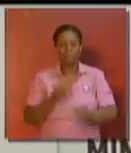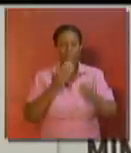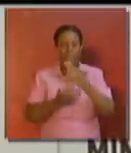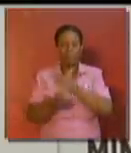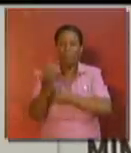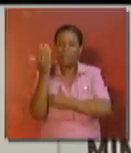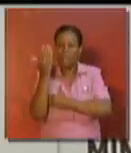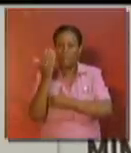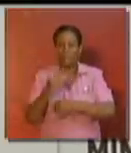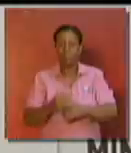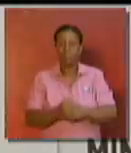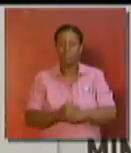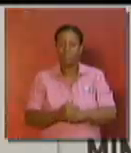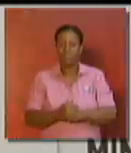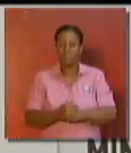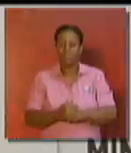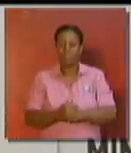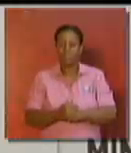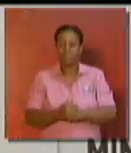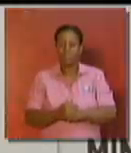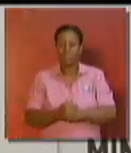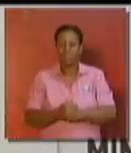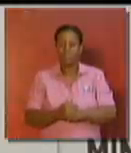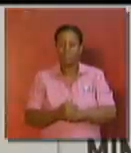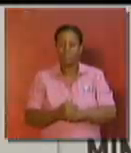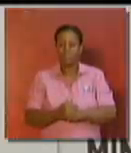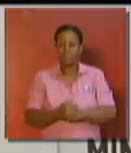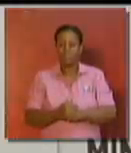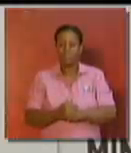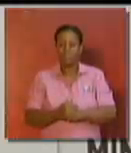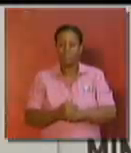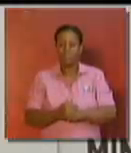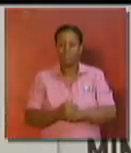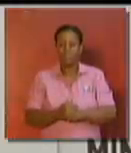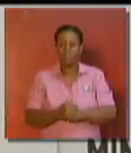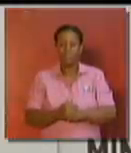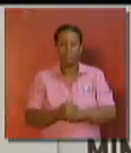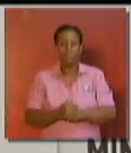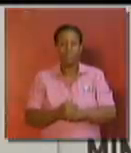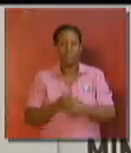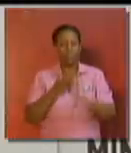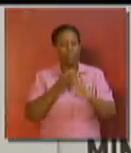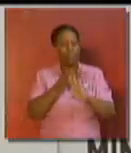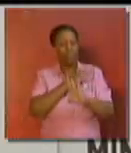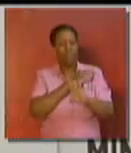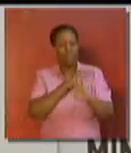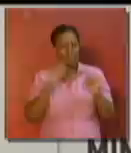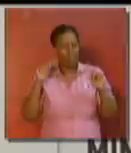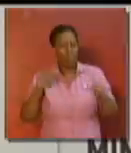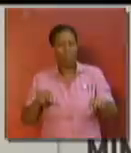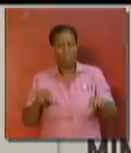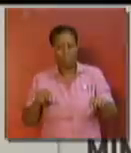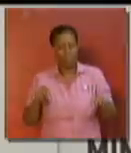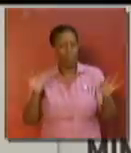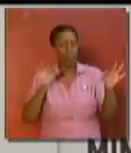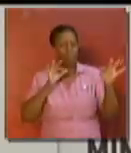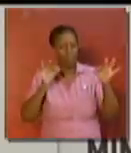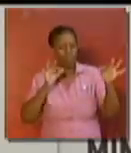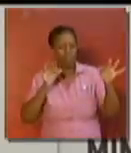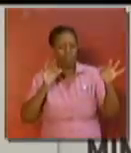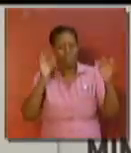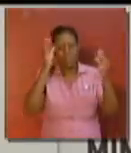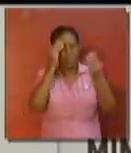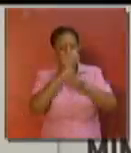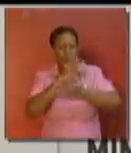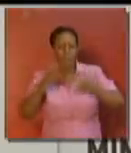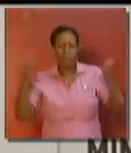media. So I have been on the program a few times and I have been providing updates with respect to